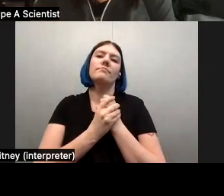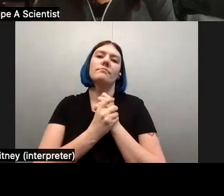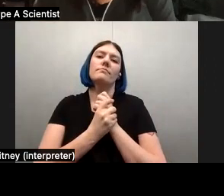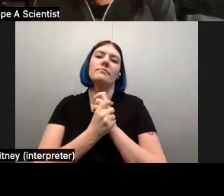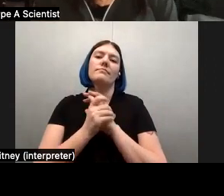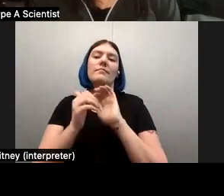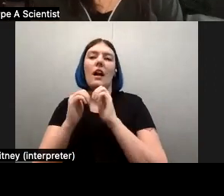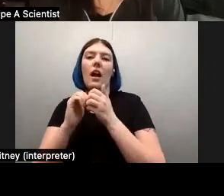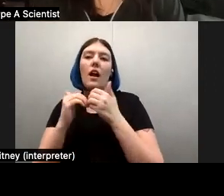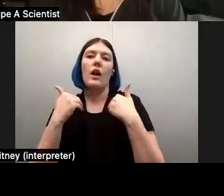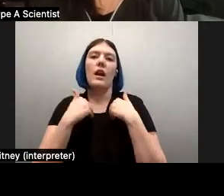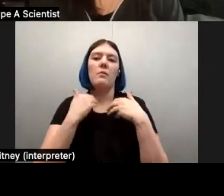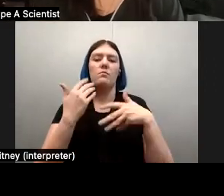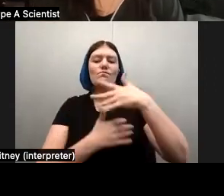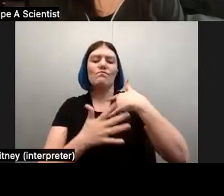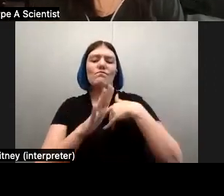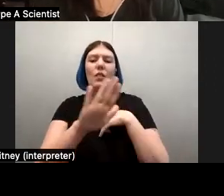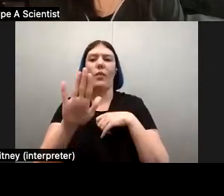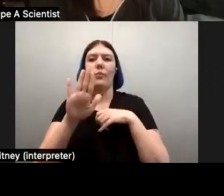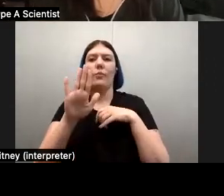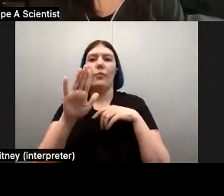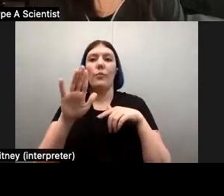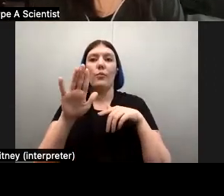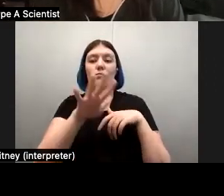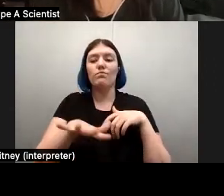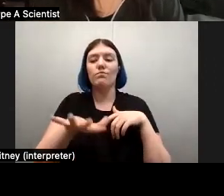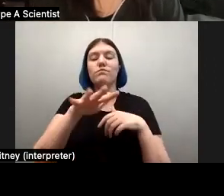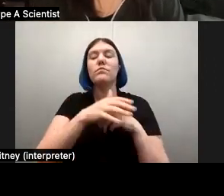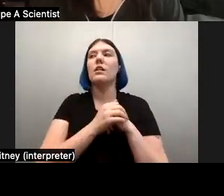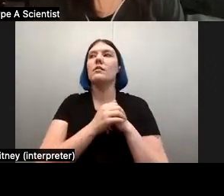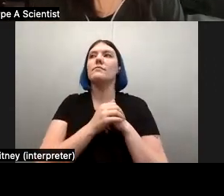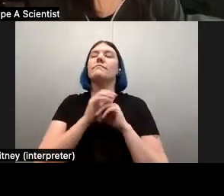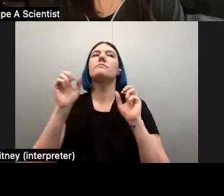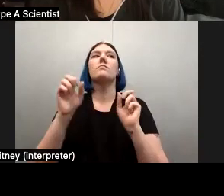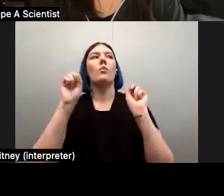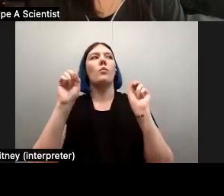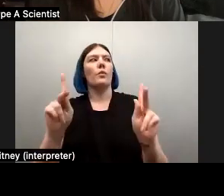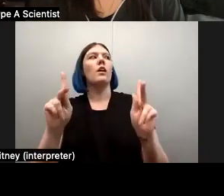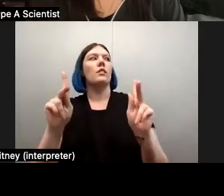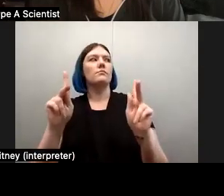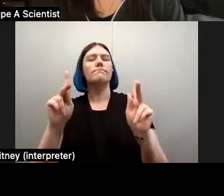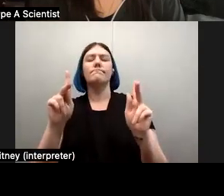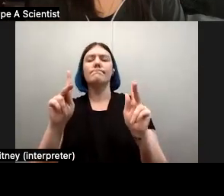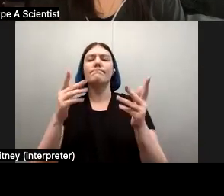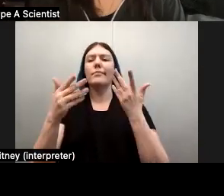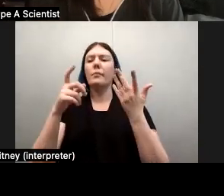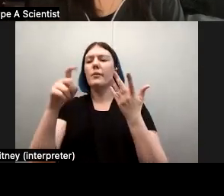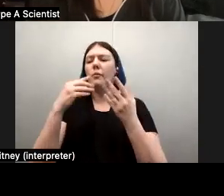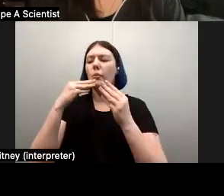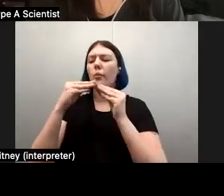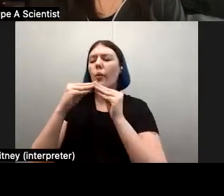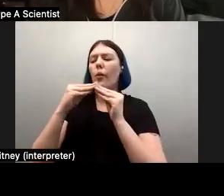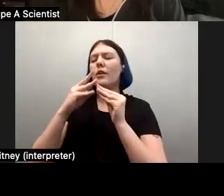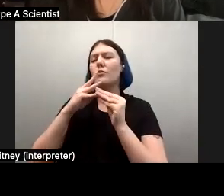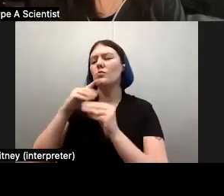animals interact with their habitat. And we try and say, okay, maybe we need more water here, or maybe we need